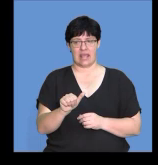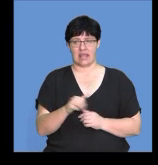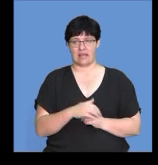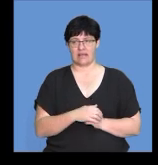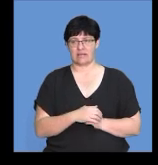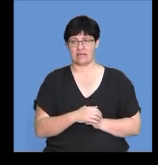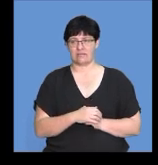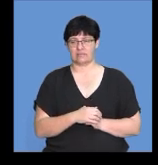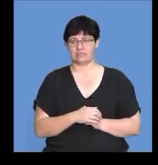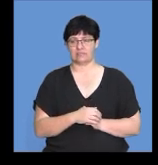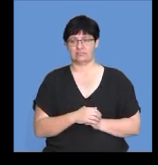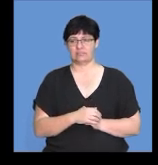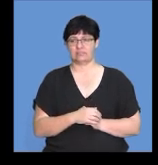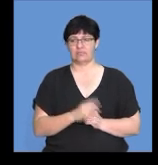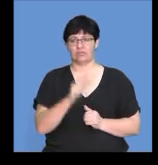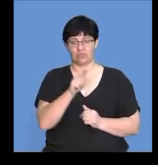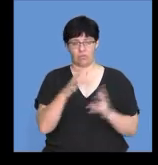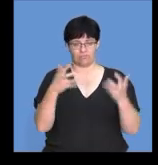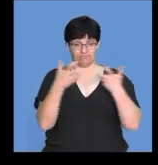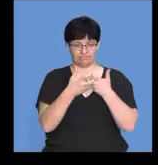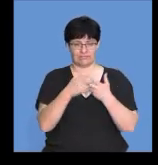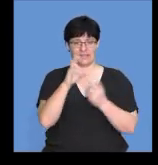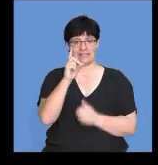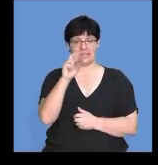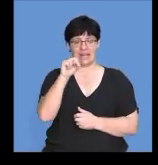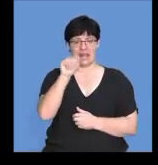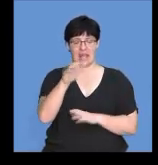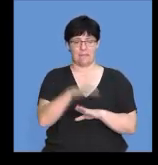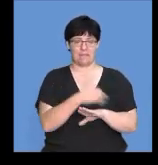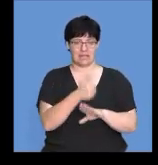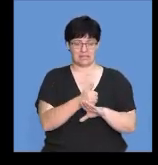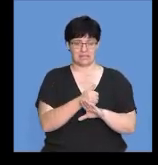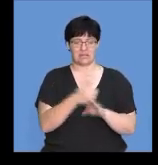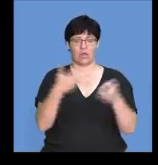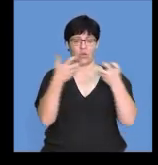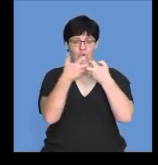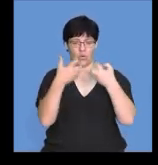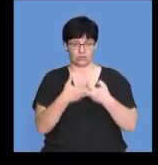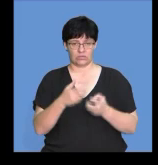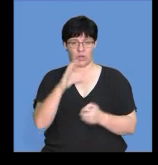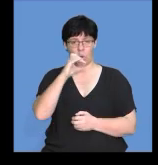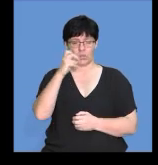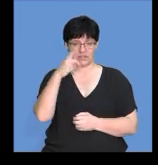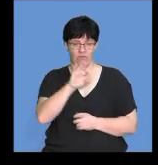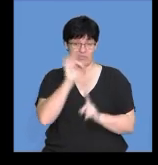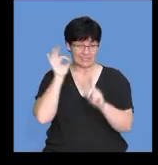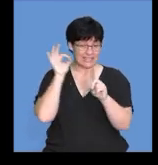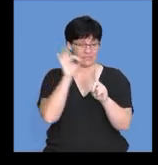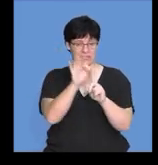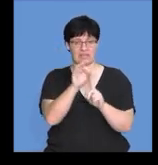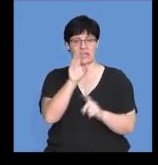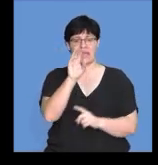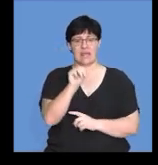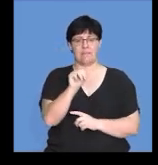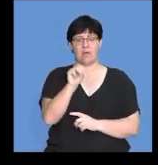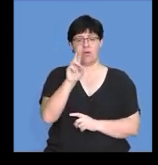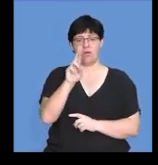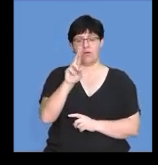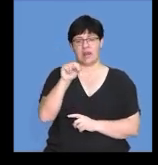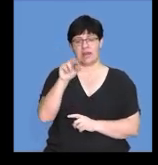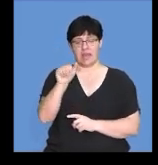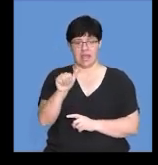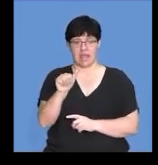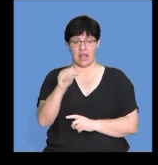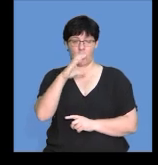adenine. So those DNA bases would code for this specific mRNA codon, which